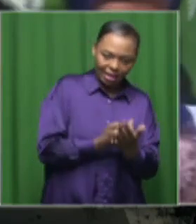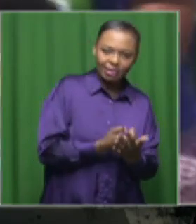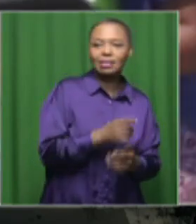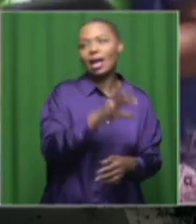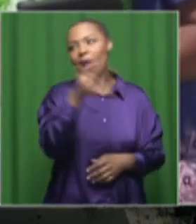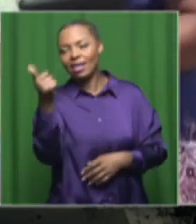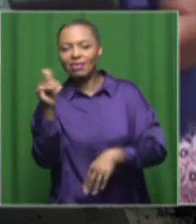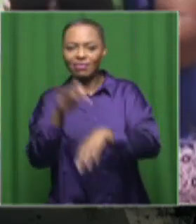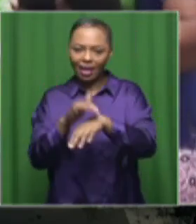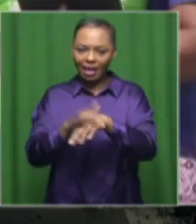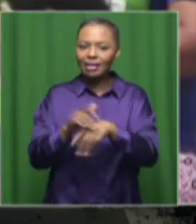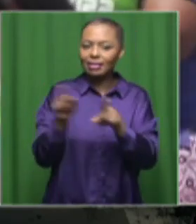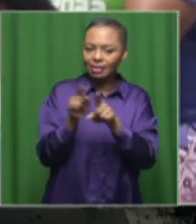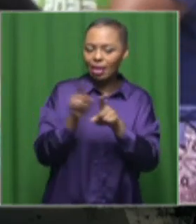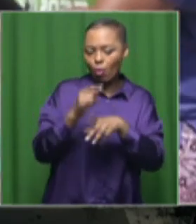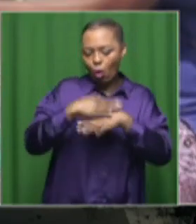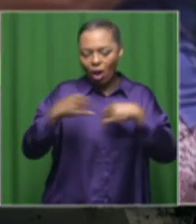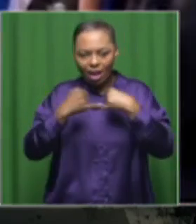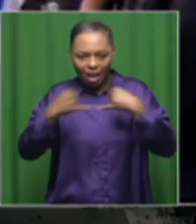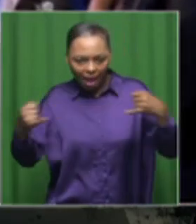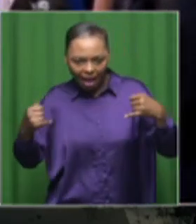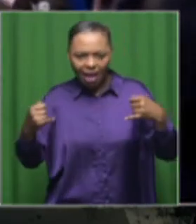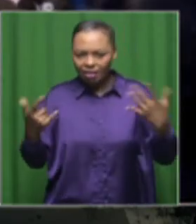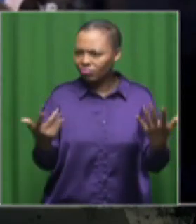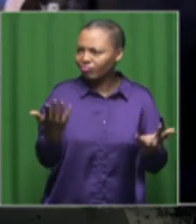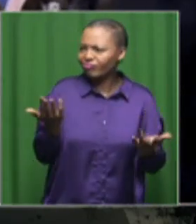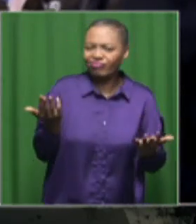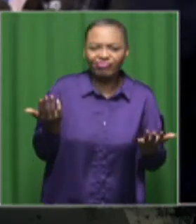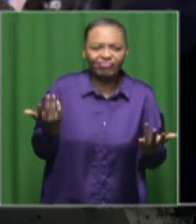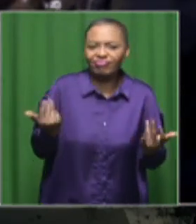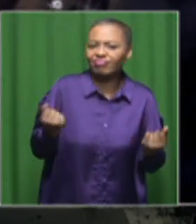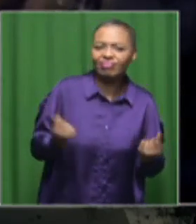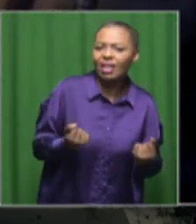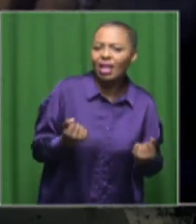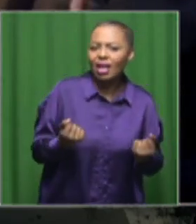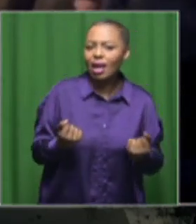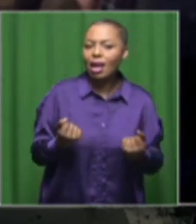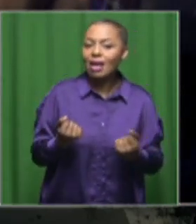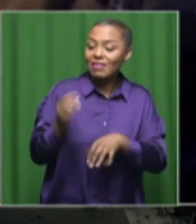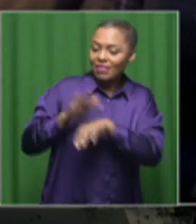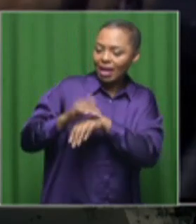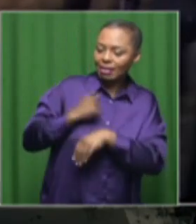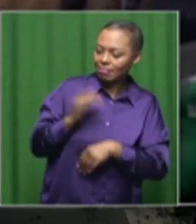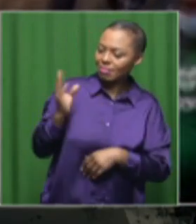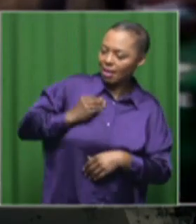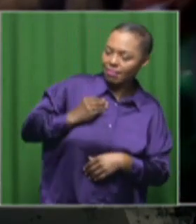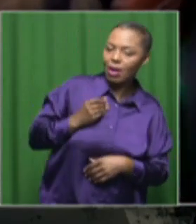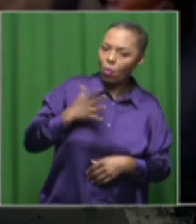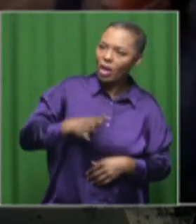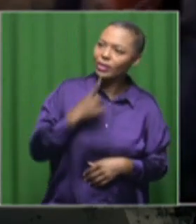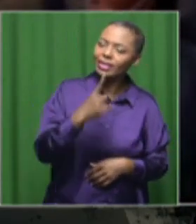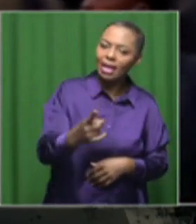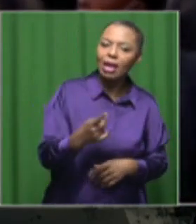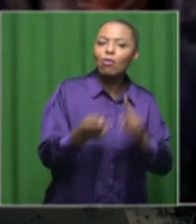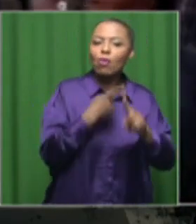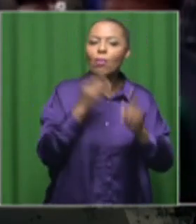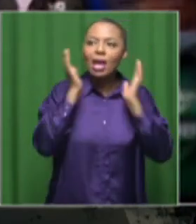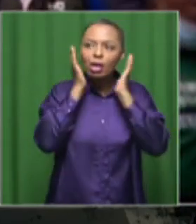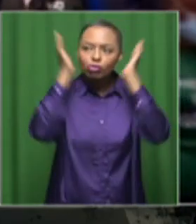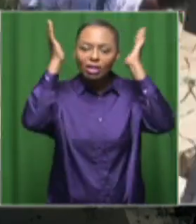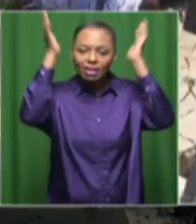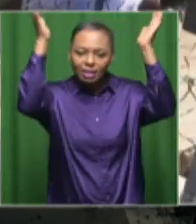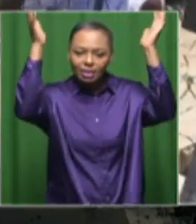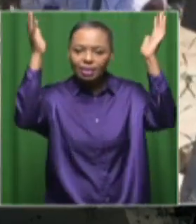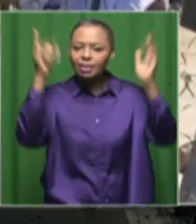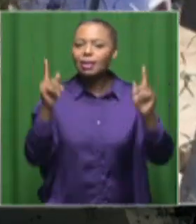who tried to fill it online says they weren't allowed. One friend of mine wanted to say that she's from Eswatini, and she